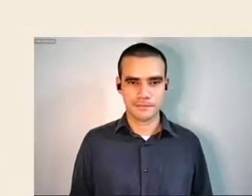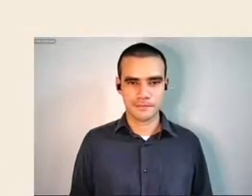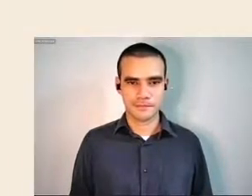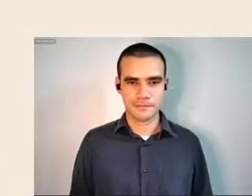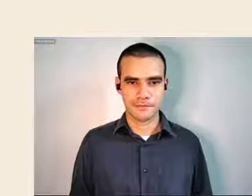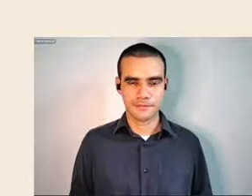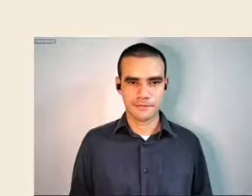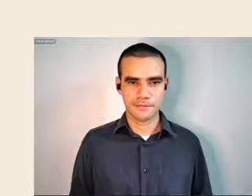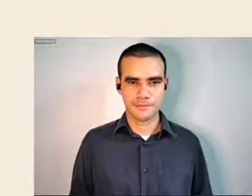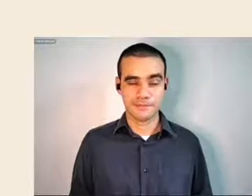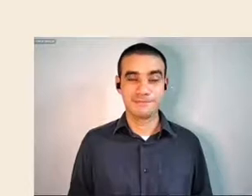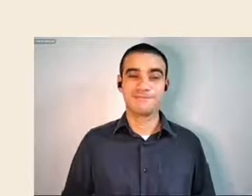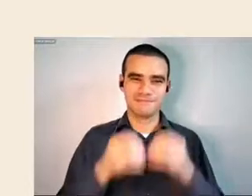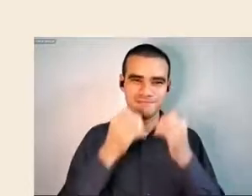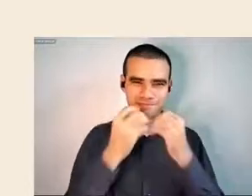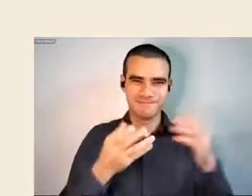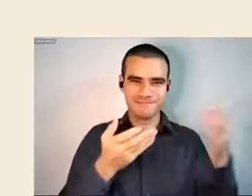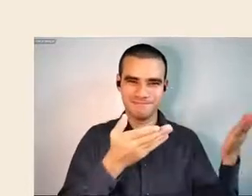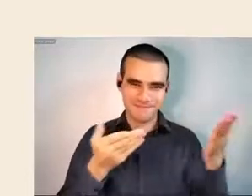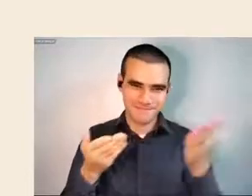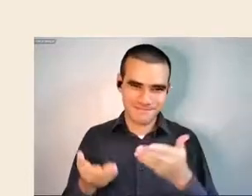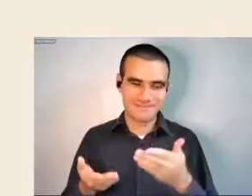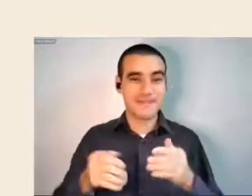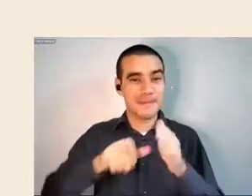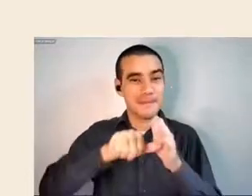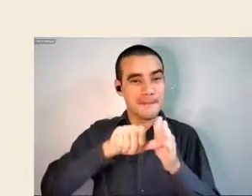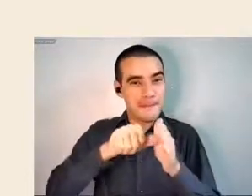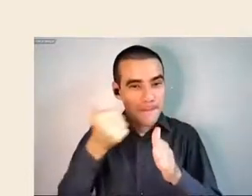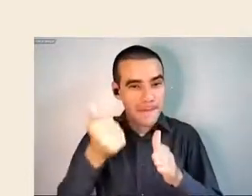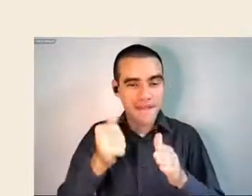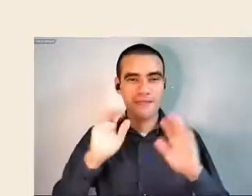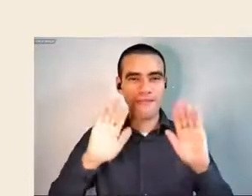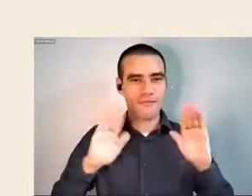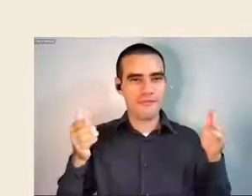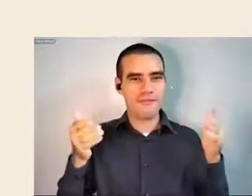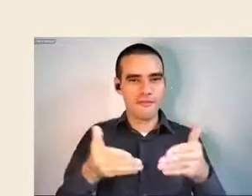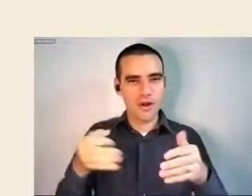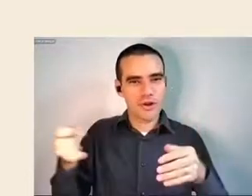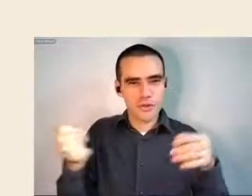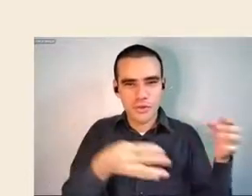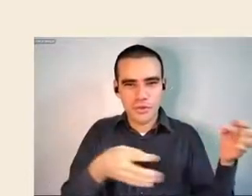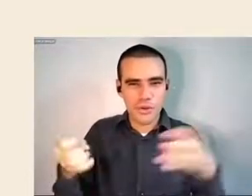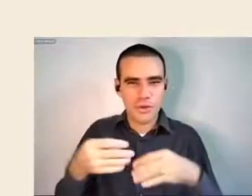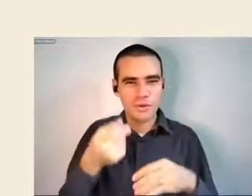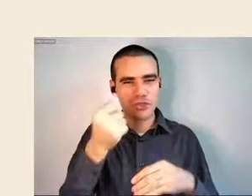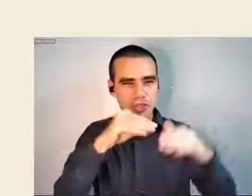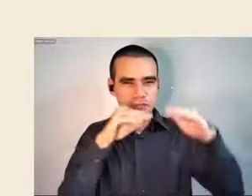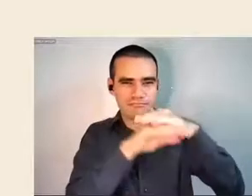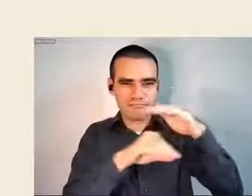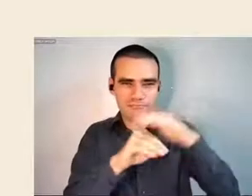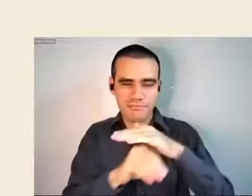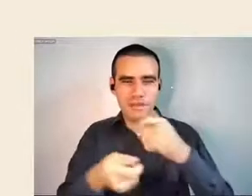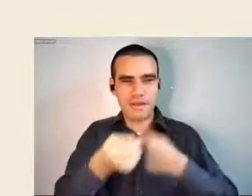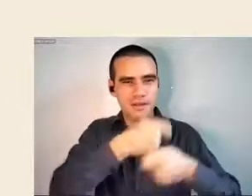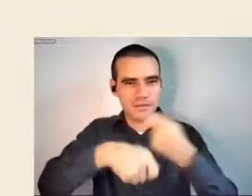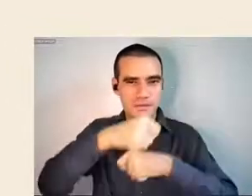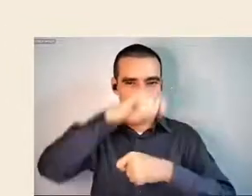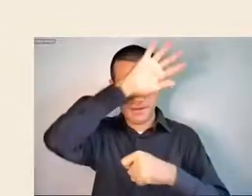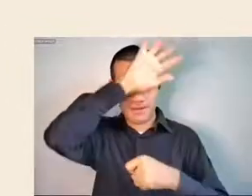Welcome to the first edition of the Innovation and Investment Forum, the Amazon Bioeconomy.